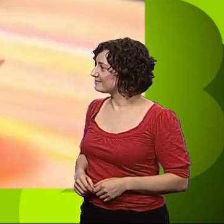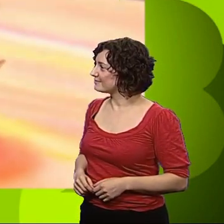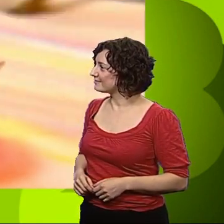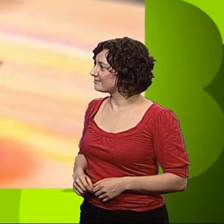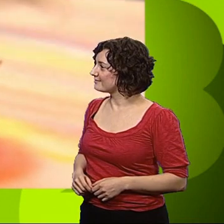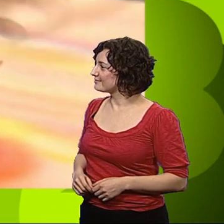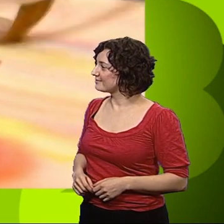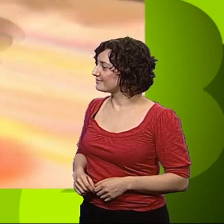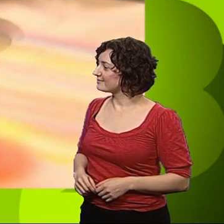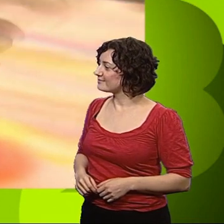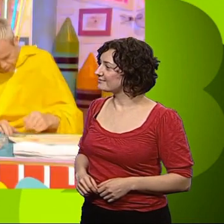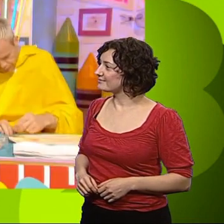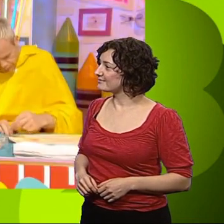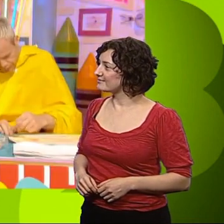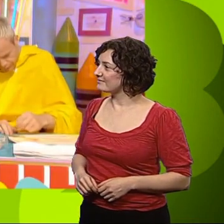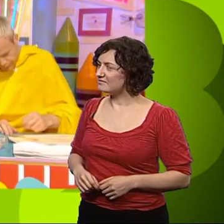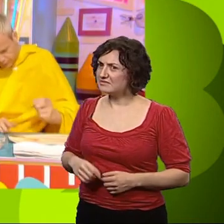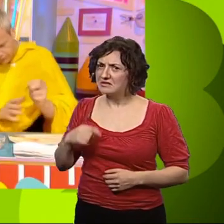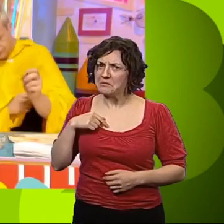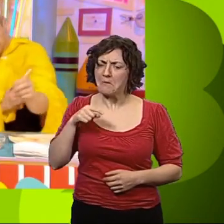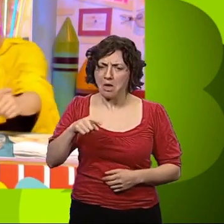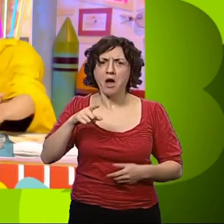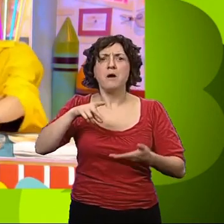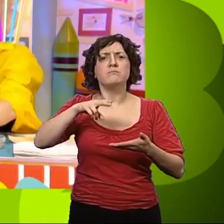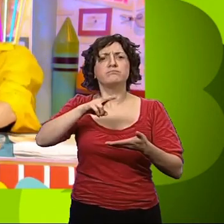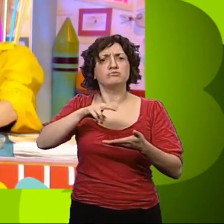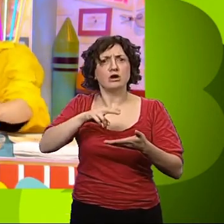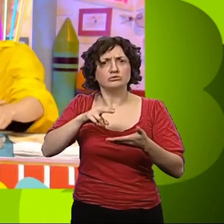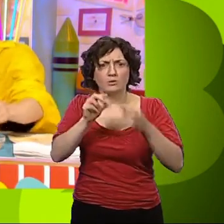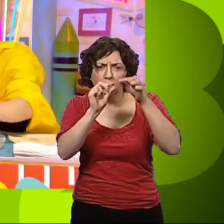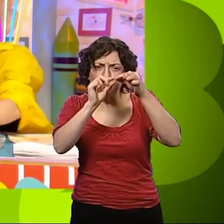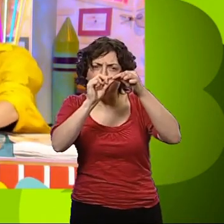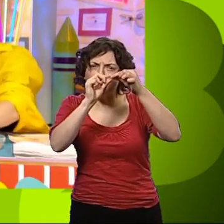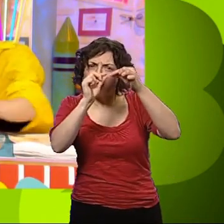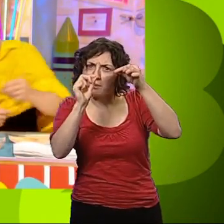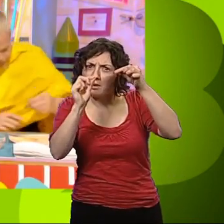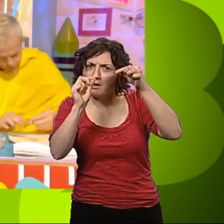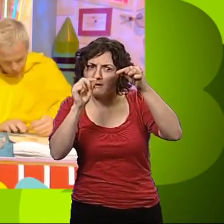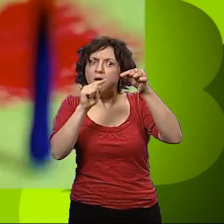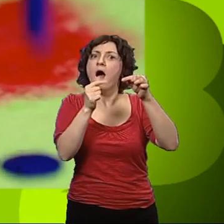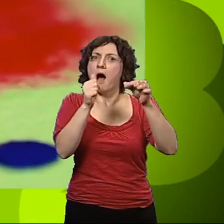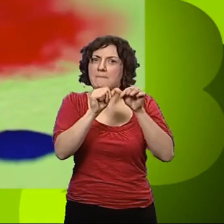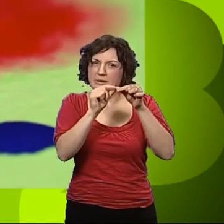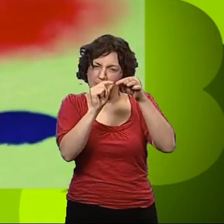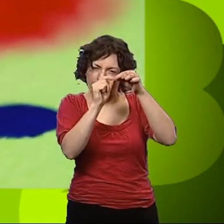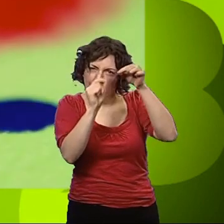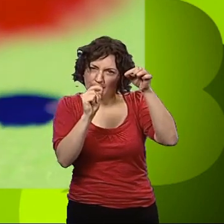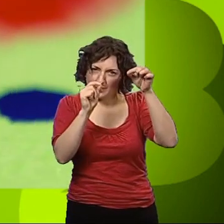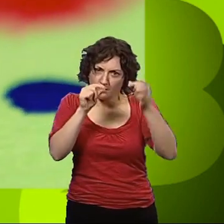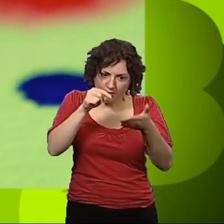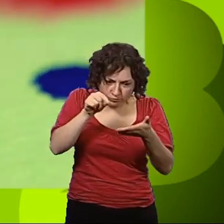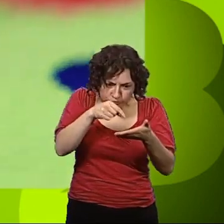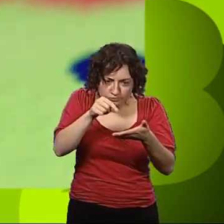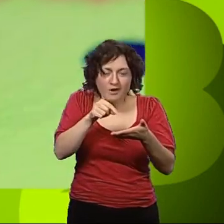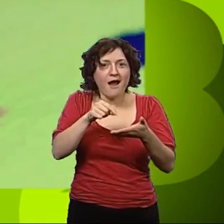And the size of brush, I think, matters, because if I go for a smaller brush, very thin one on the blue, yes, look